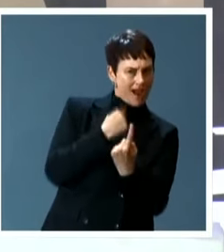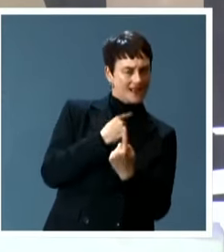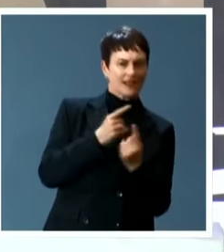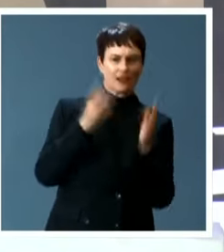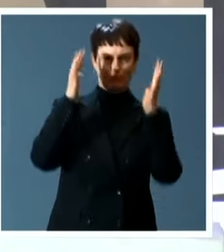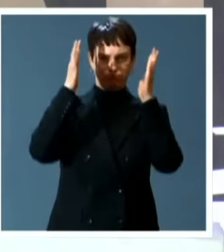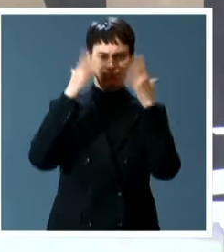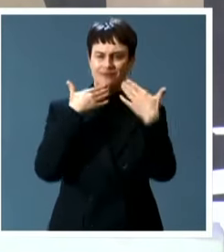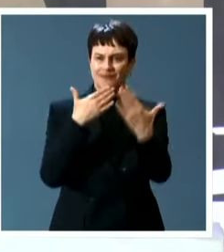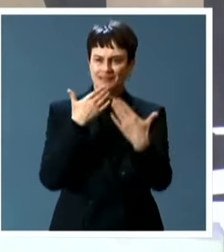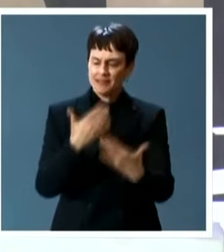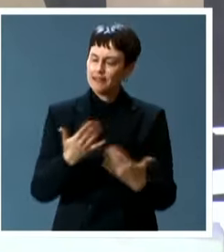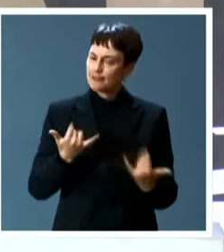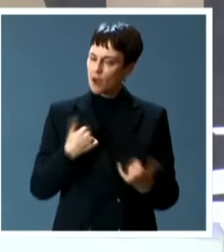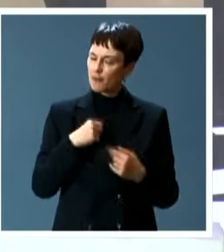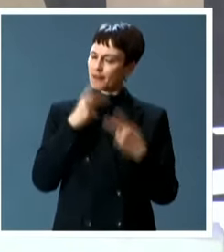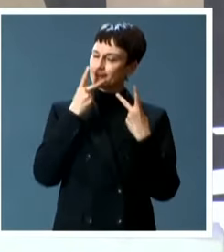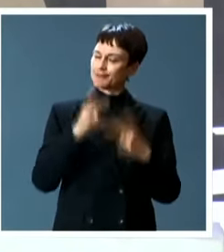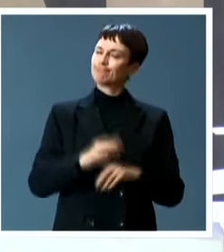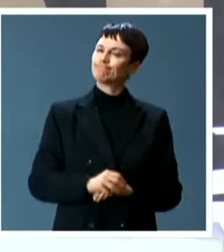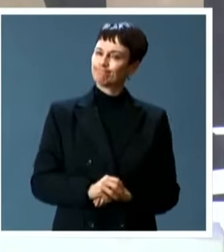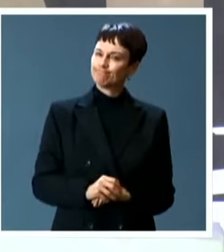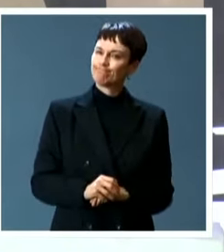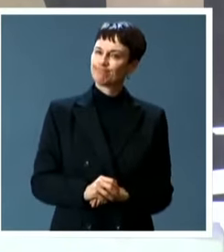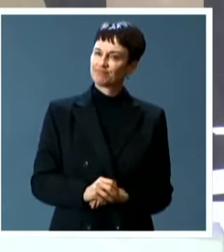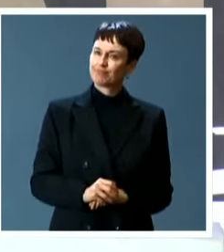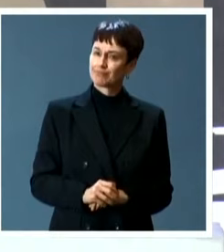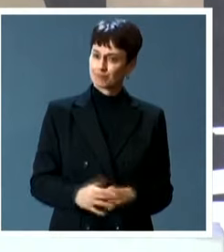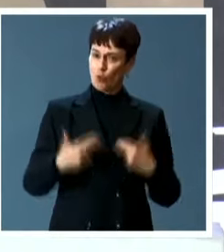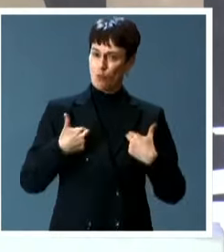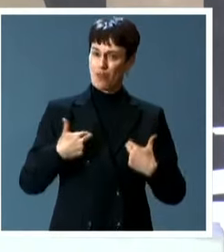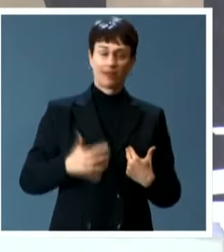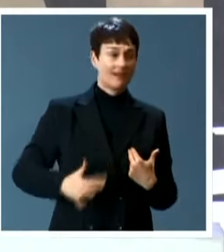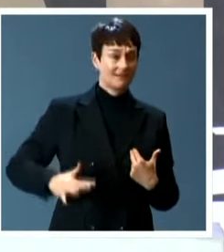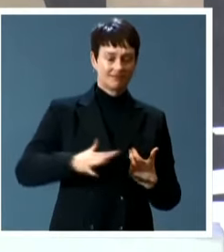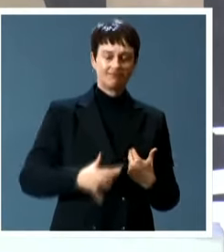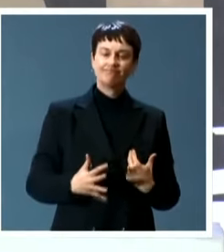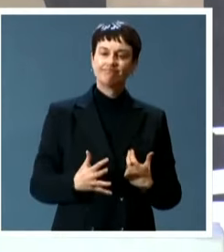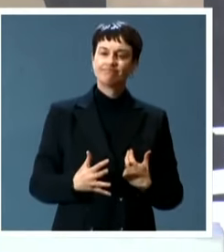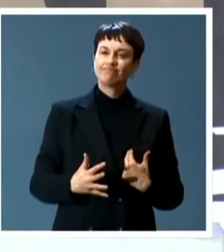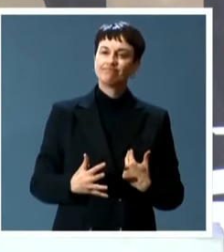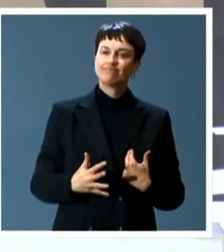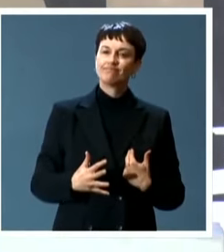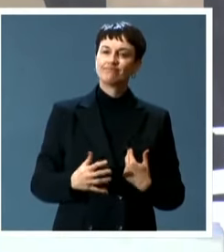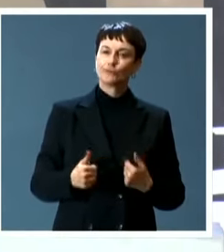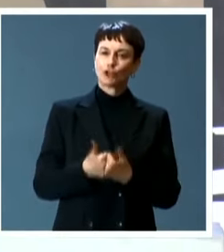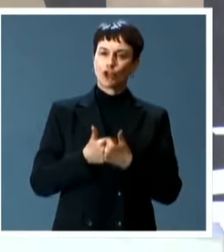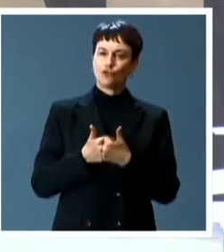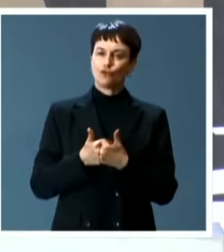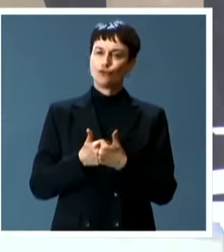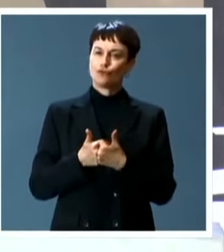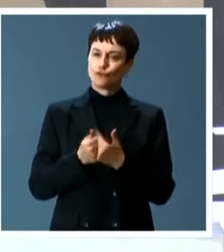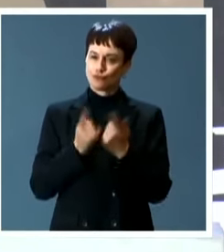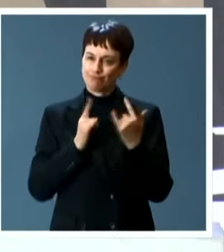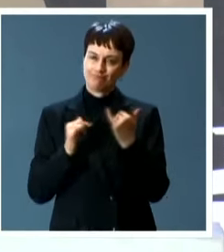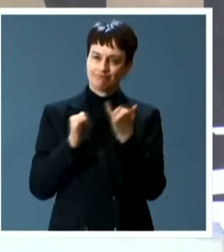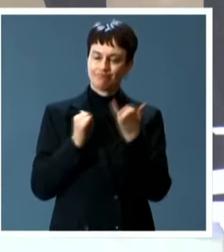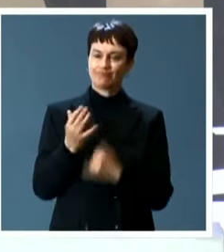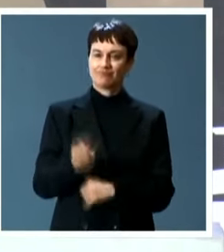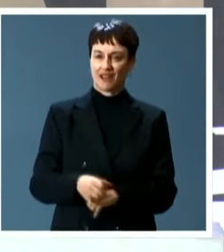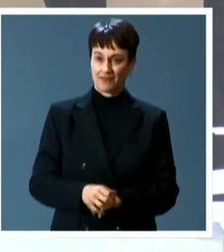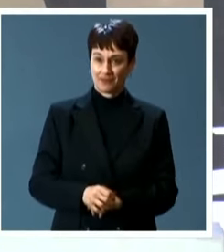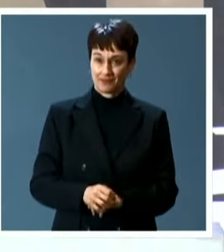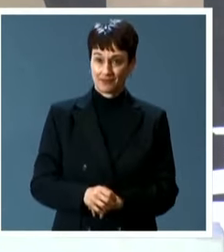is very clear for me is that humanity is confronted by a singular challenge, Secretary General. If we are to survive, you tell